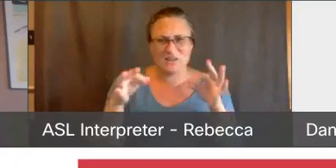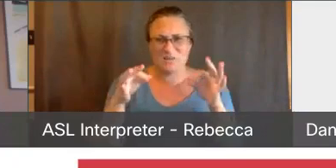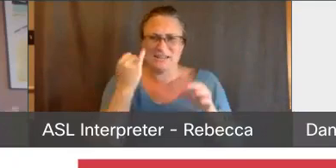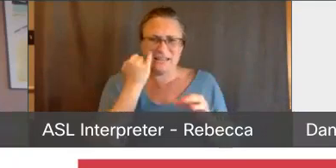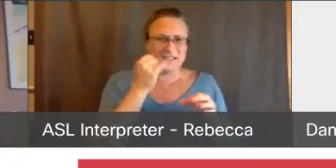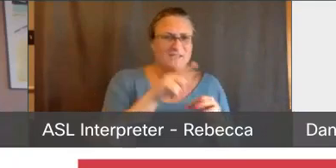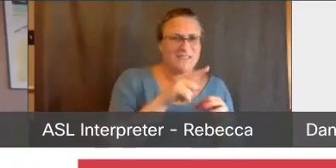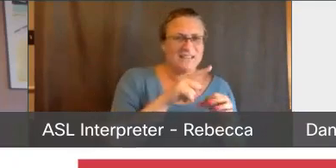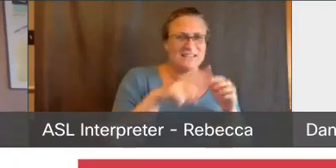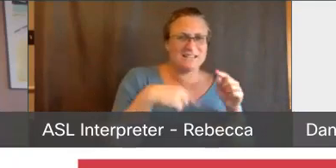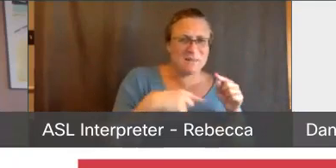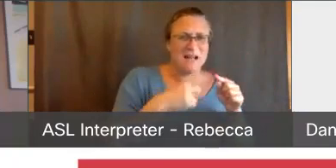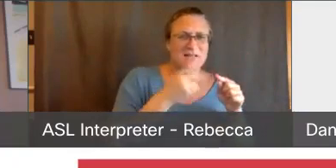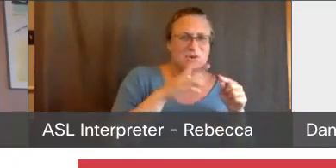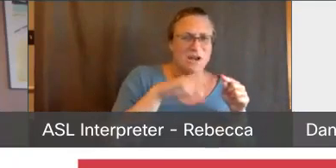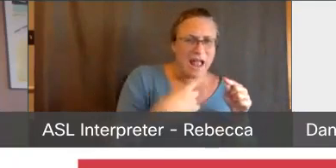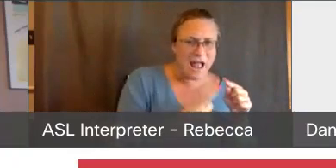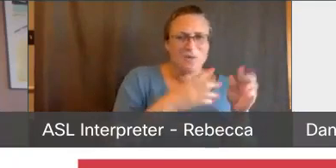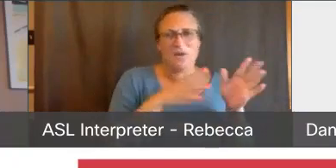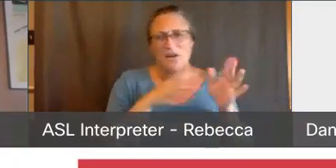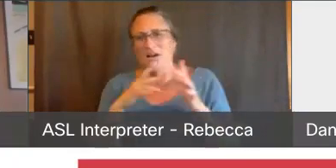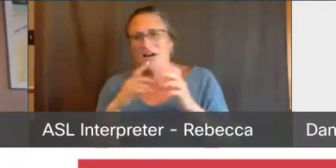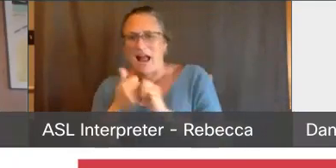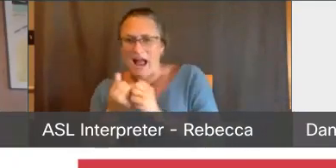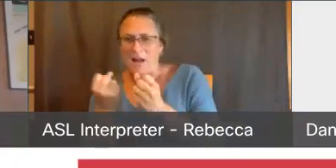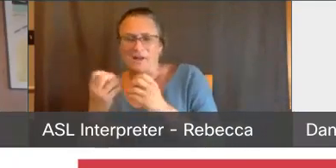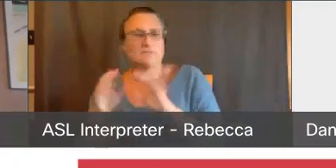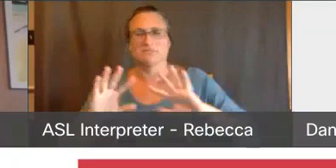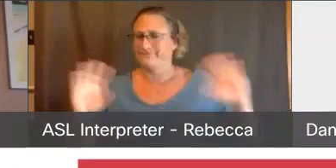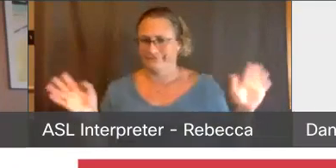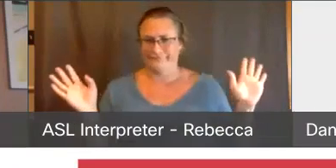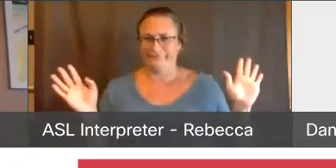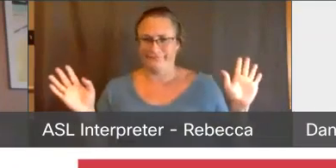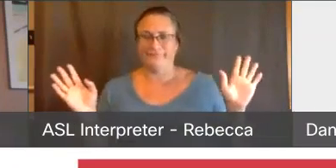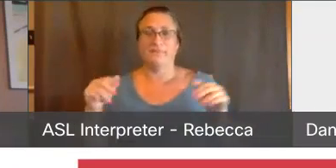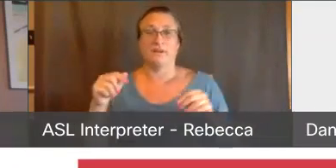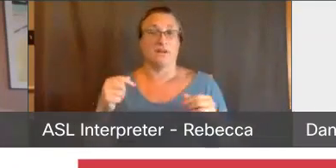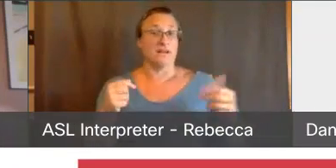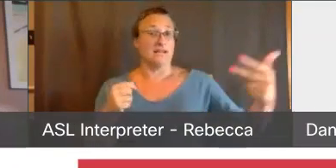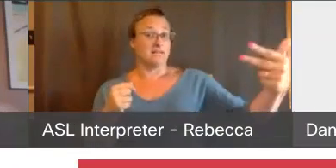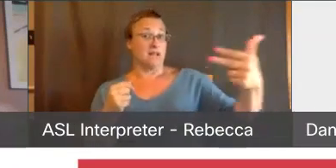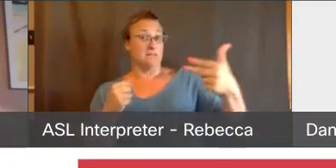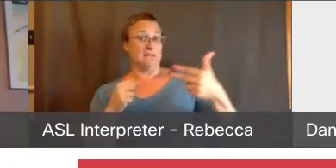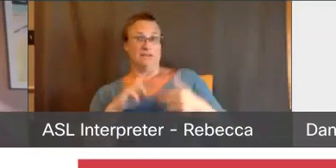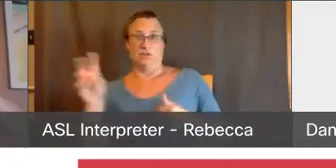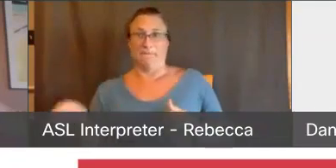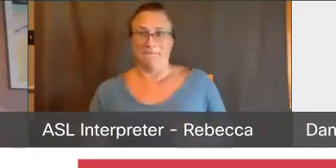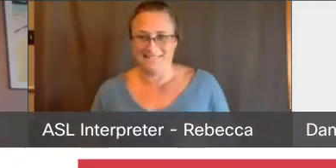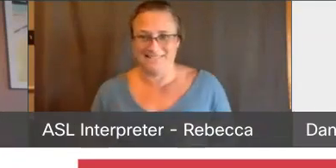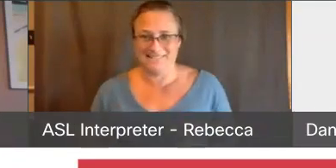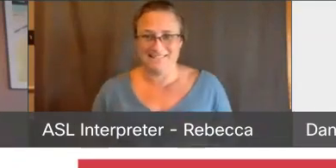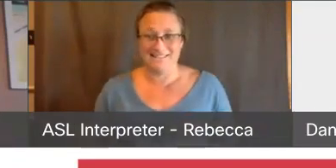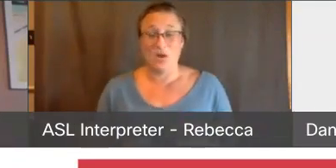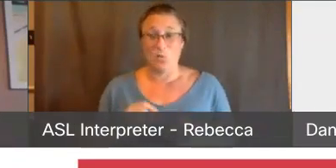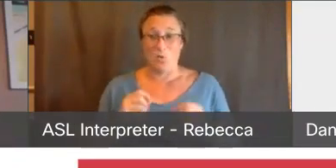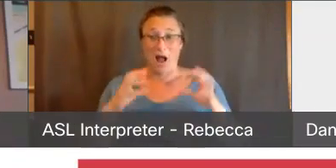And most of us would decide to probably run or like jump out of the way. And that's because our amygdala kind of taps in.